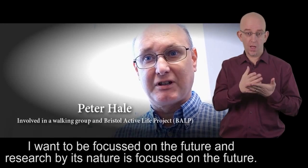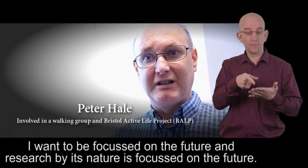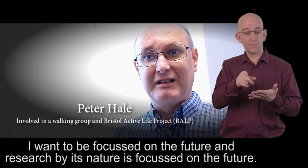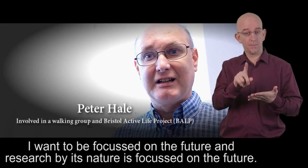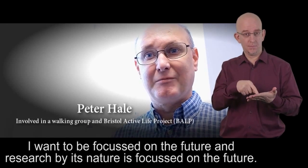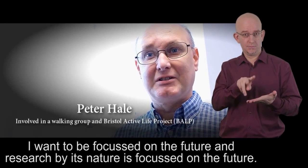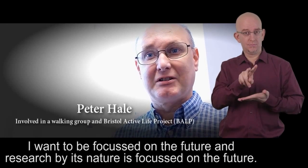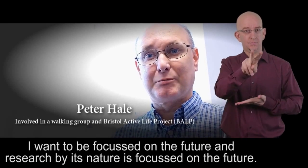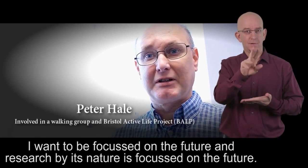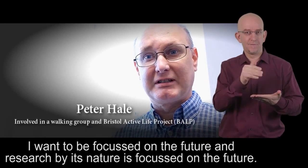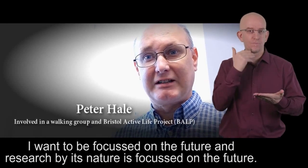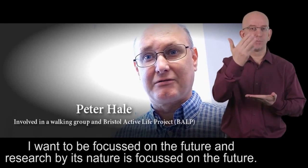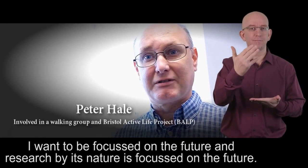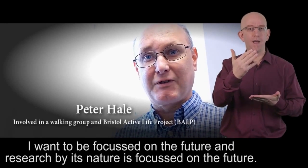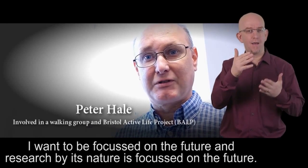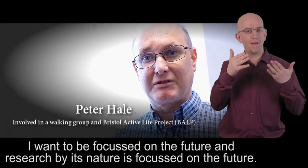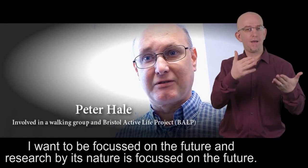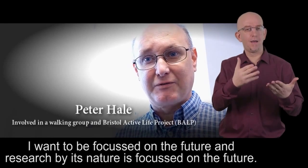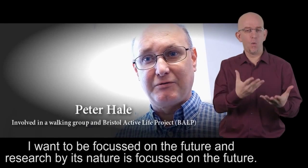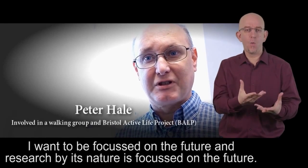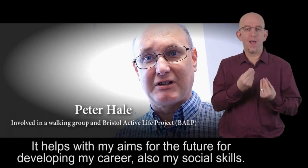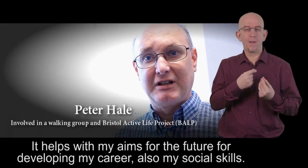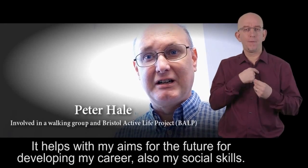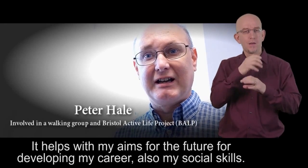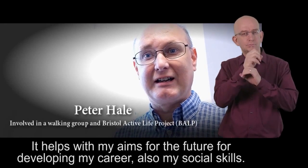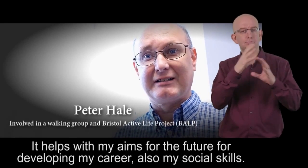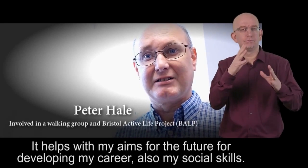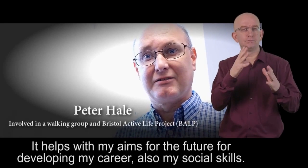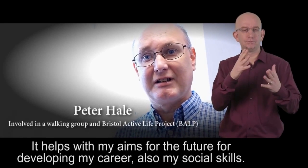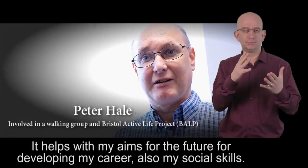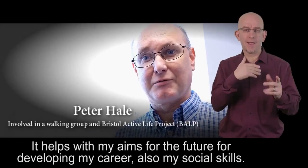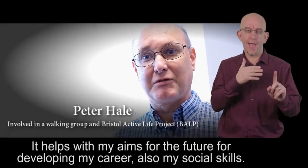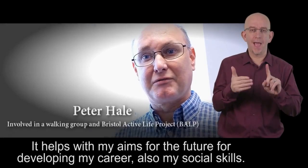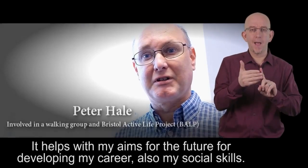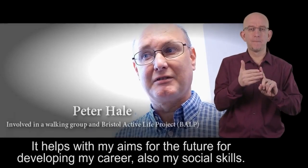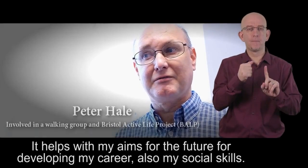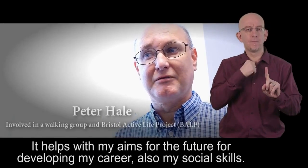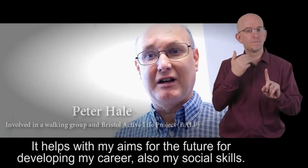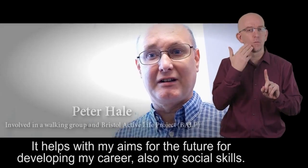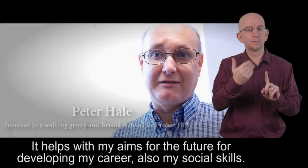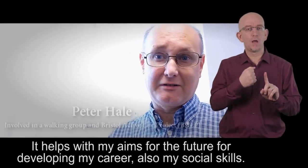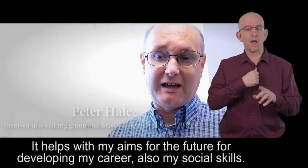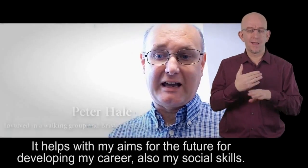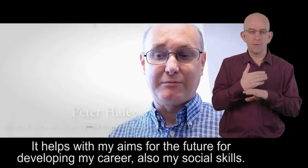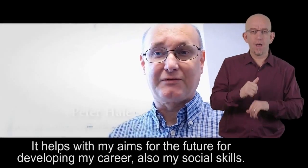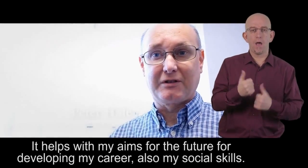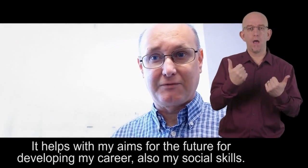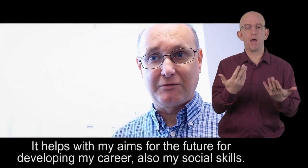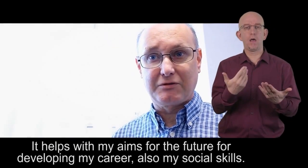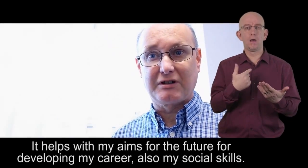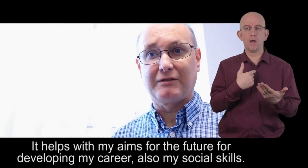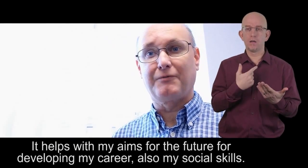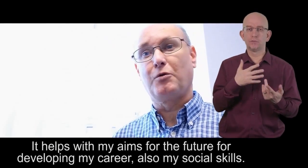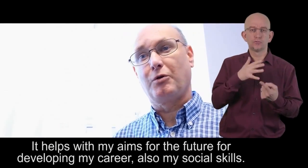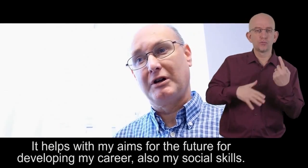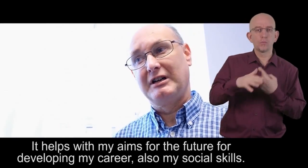on the future and research by its nature is focused on the future and so it helps with my aims for the